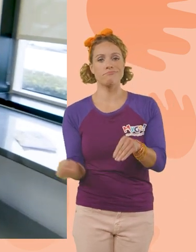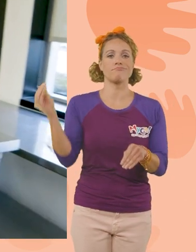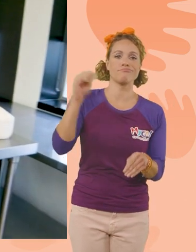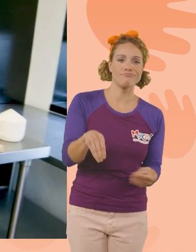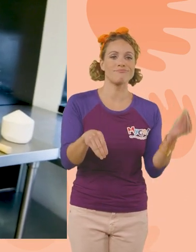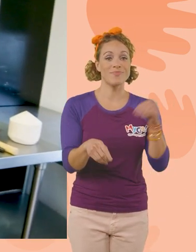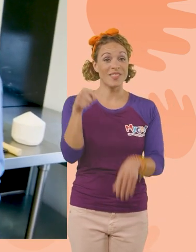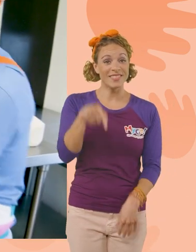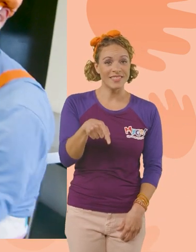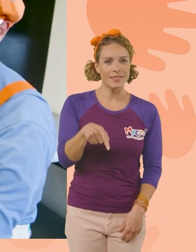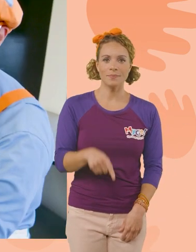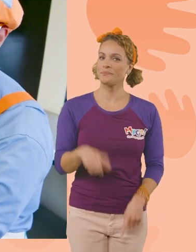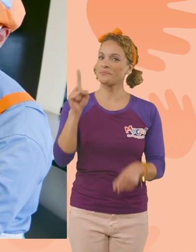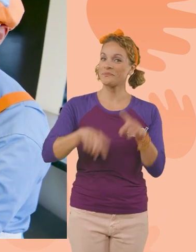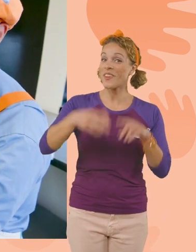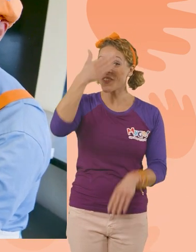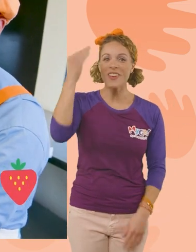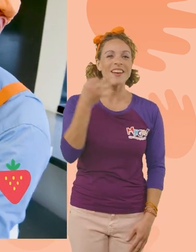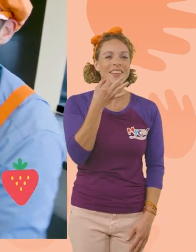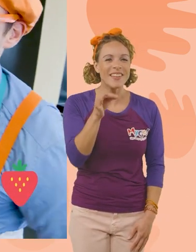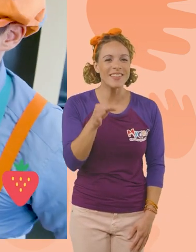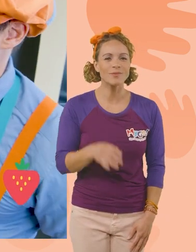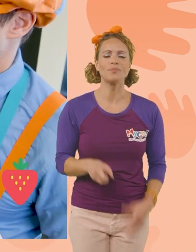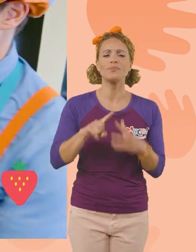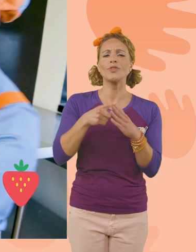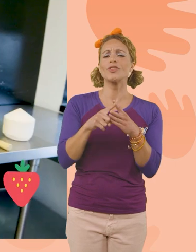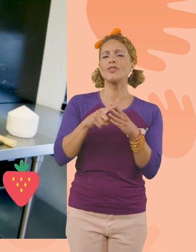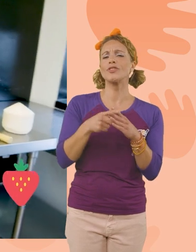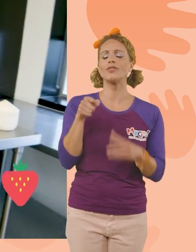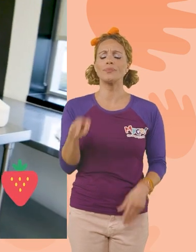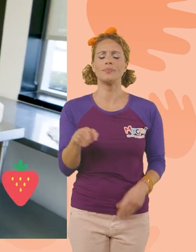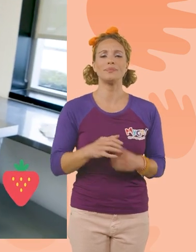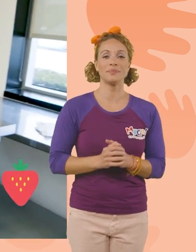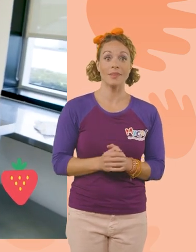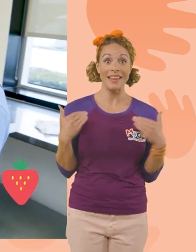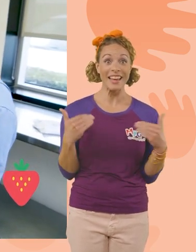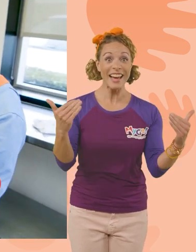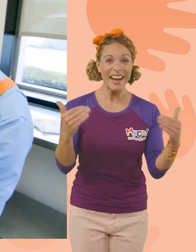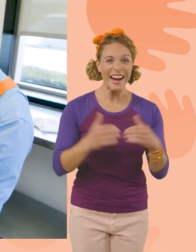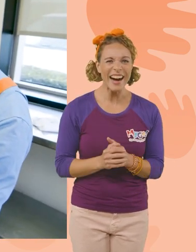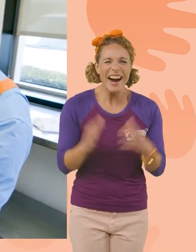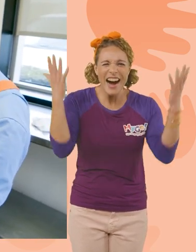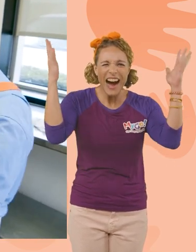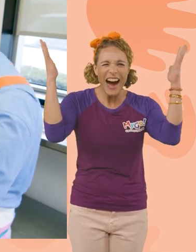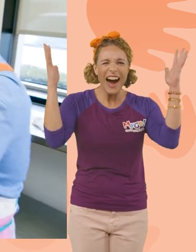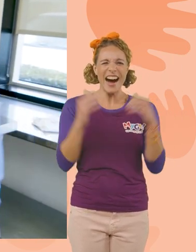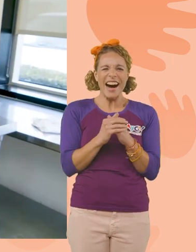ingredients right in here. Can't forget about the strawberries. We'll start with those. Here we go.